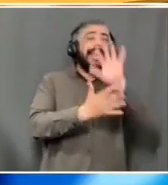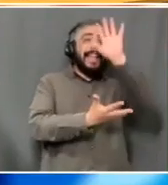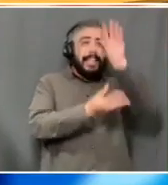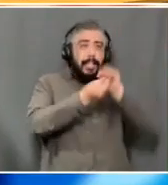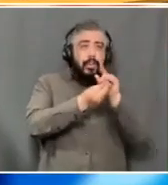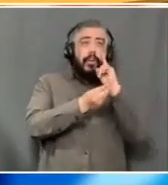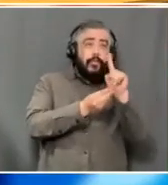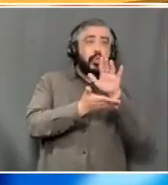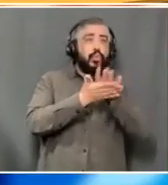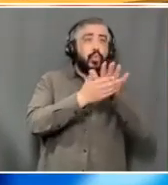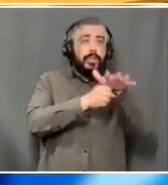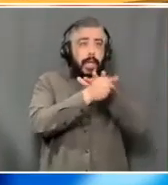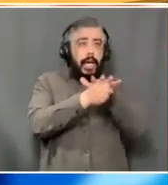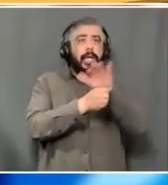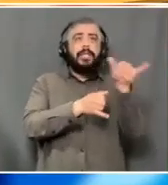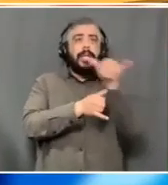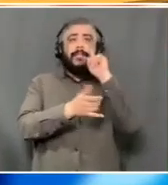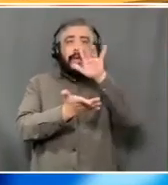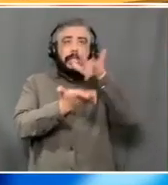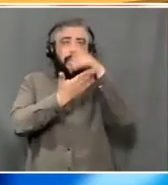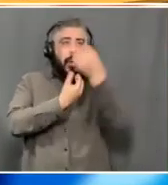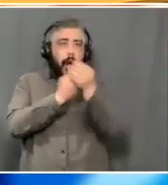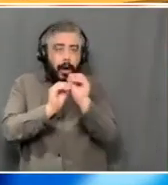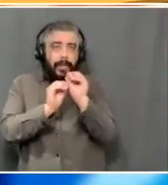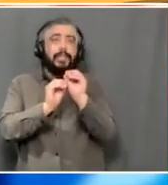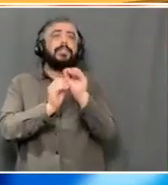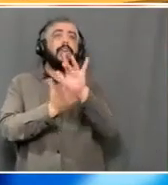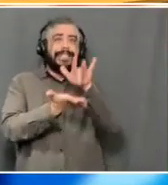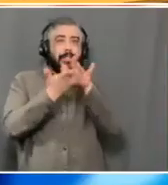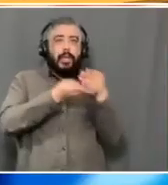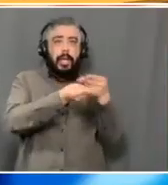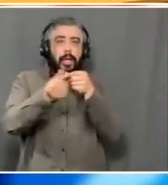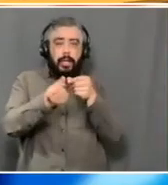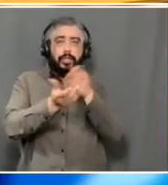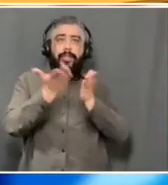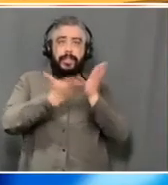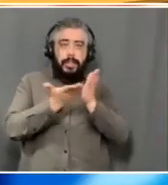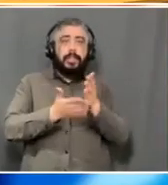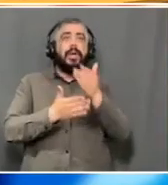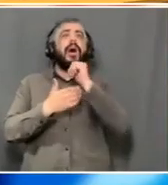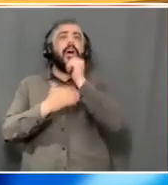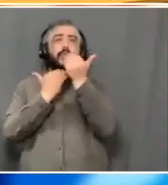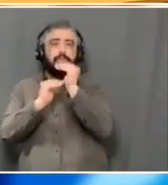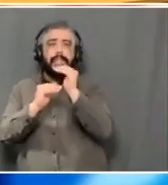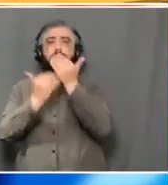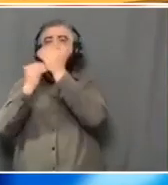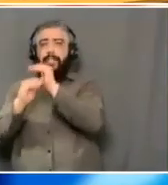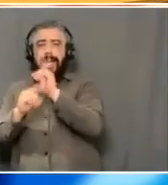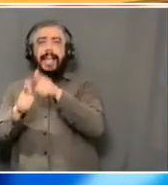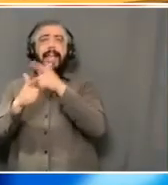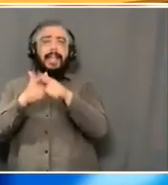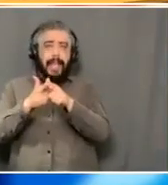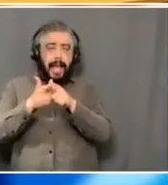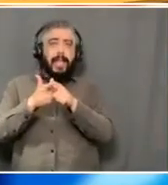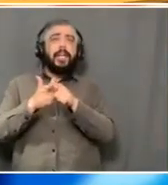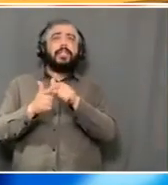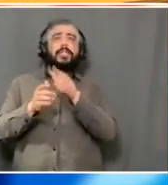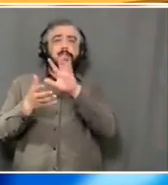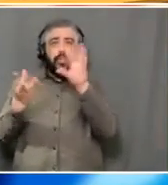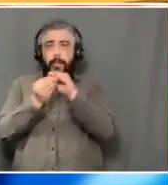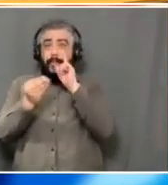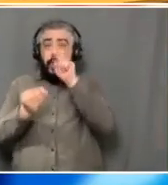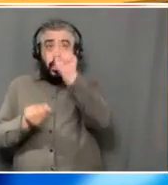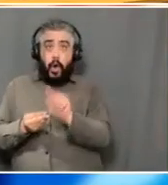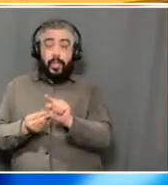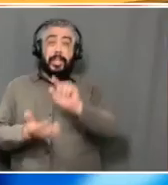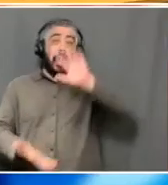for central office or centrally administered services. Unrestricted and restricted, then the subtotal for those. Then the grand total in